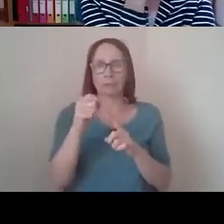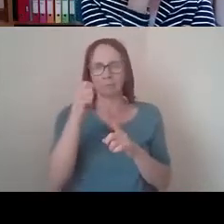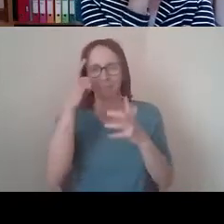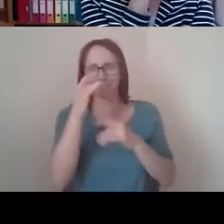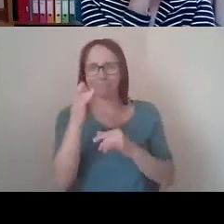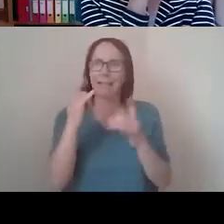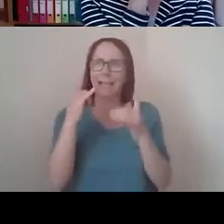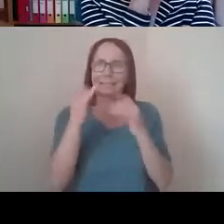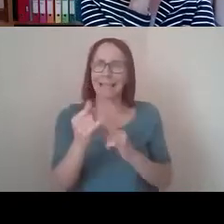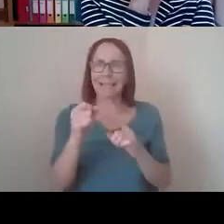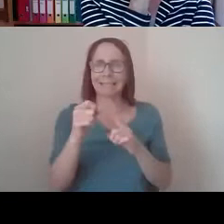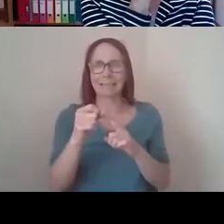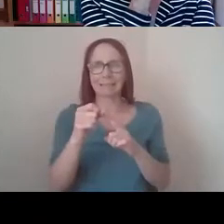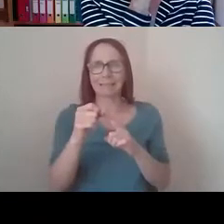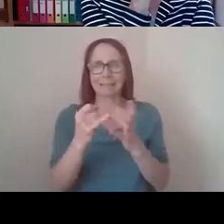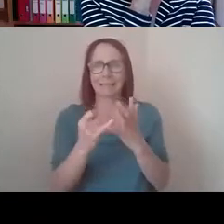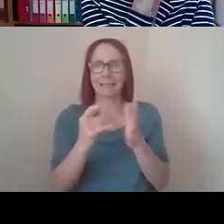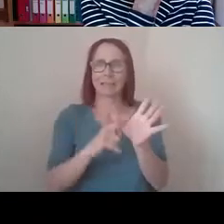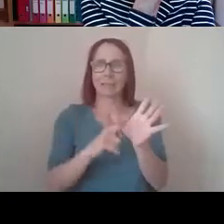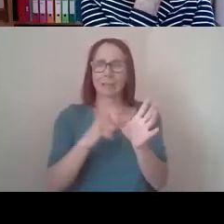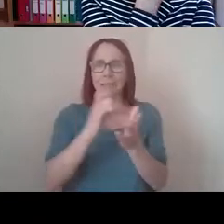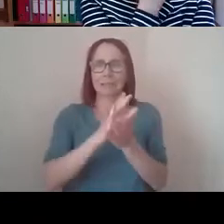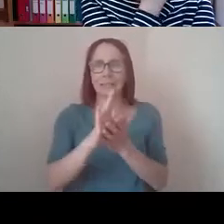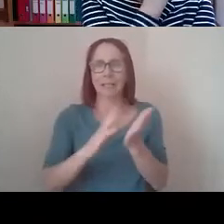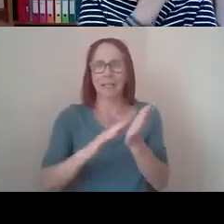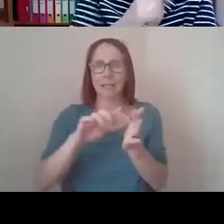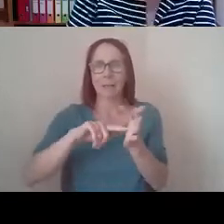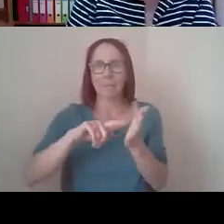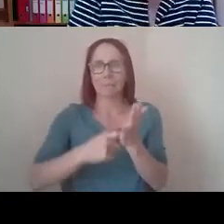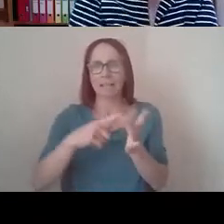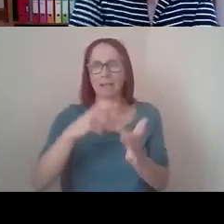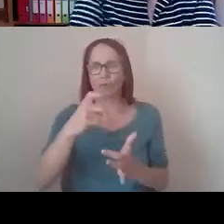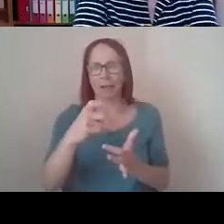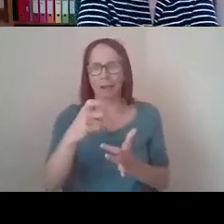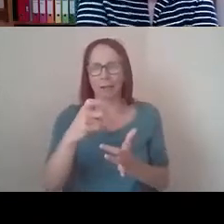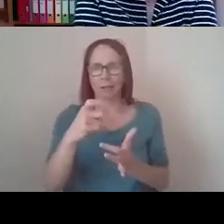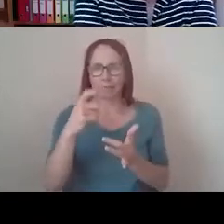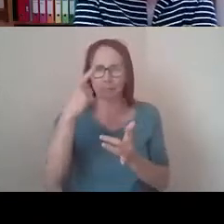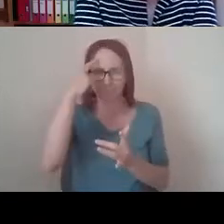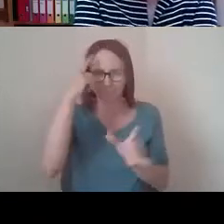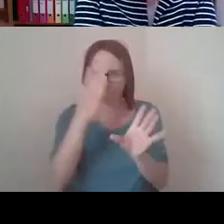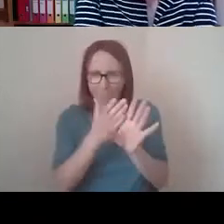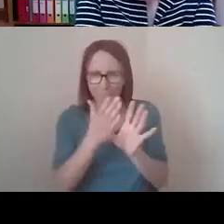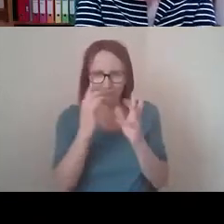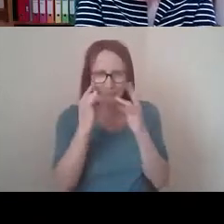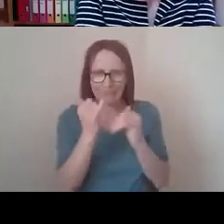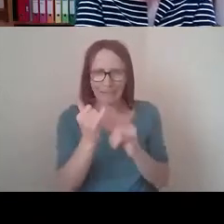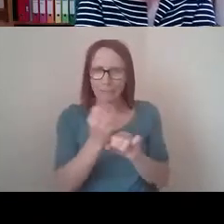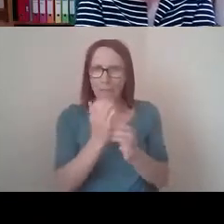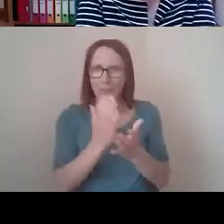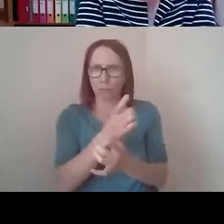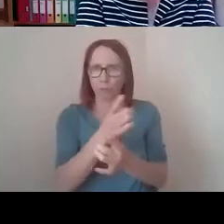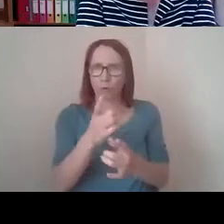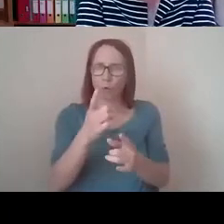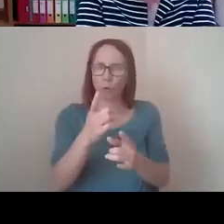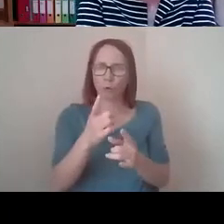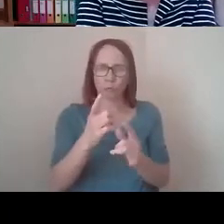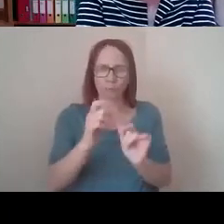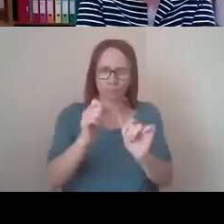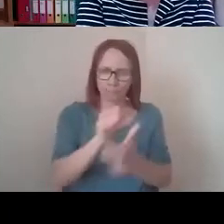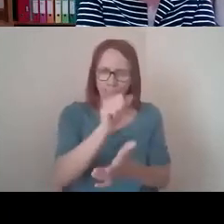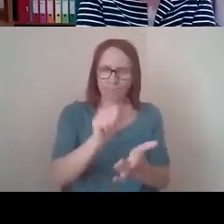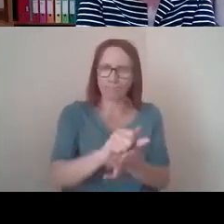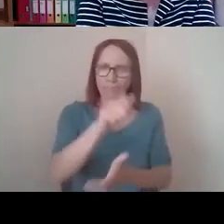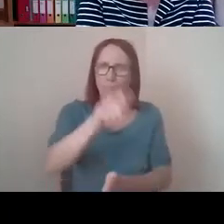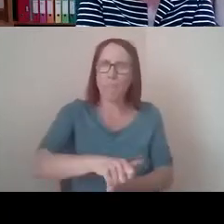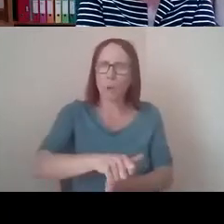looking to see if a person fits. It's called a fit and proper test. And so that will be done in